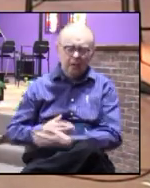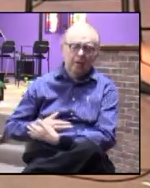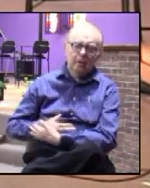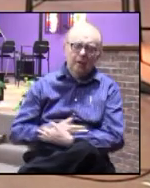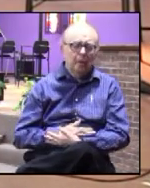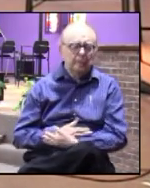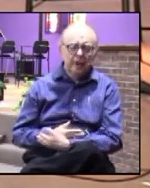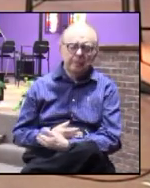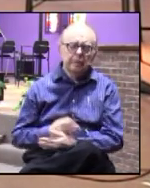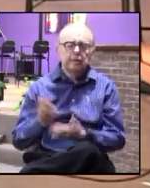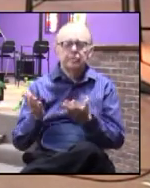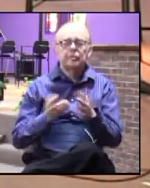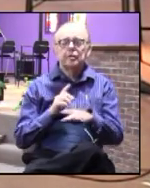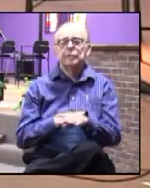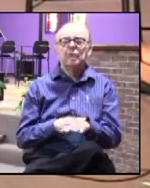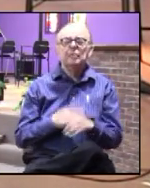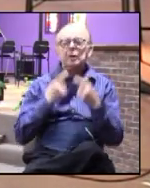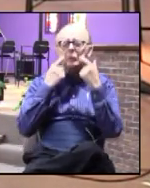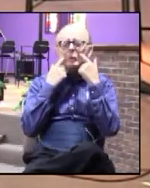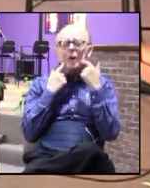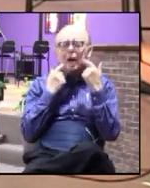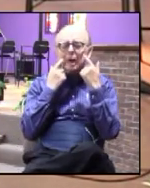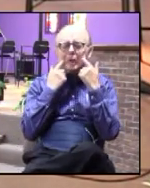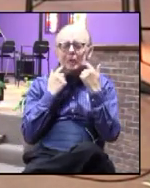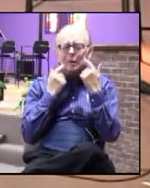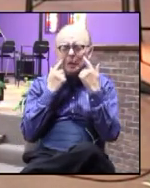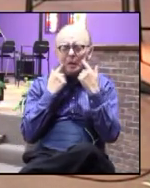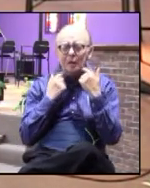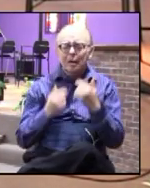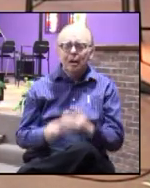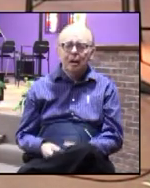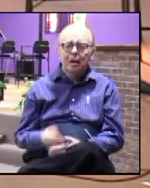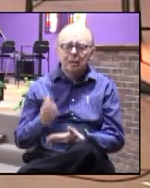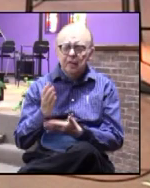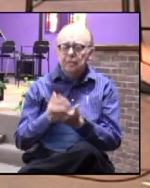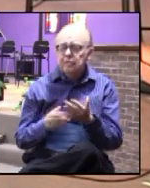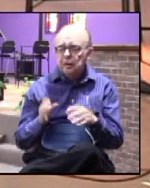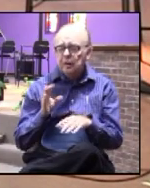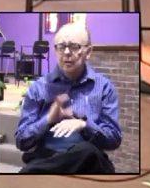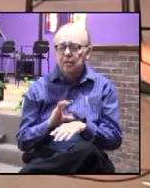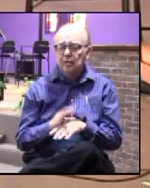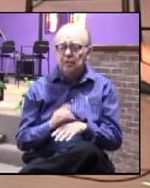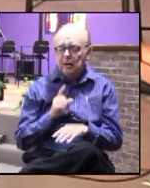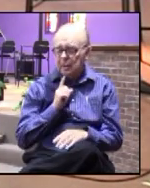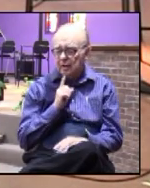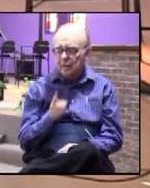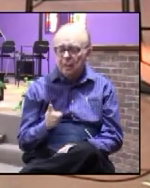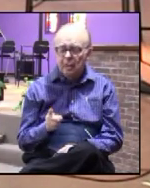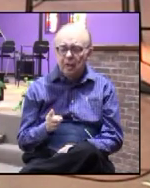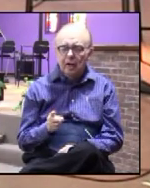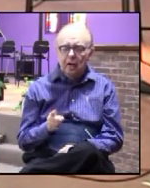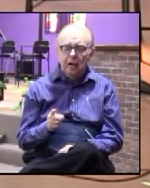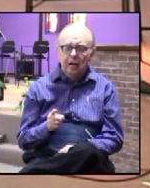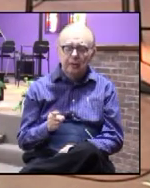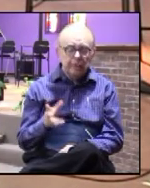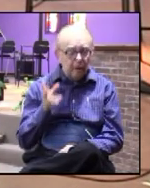service was crying. And in some churches, honestly, I have